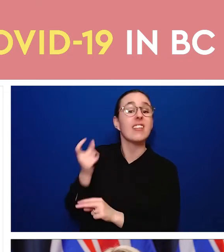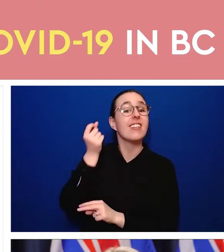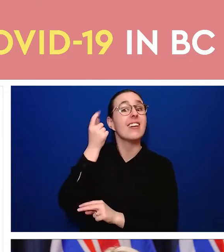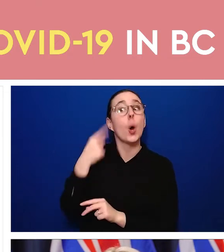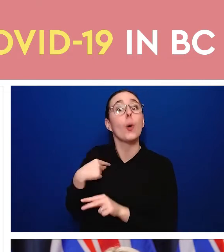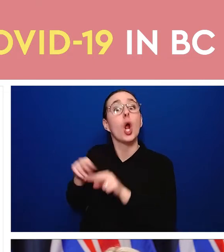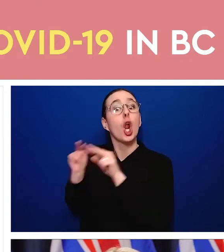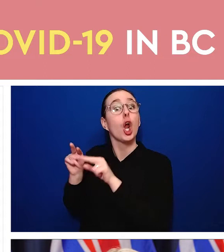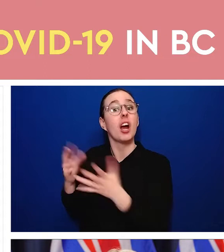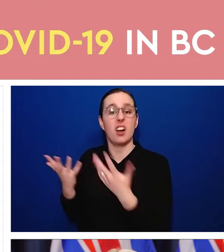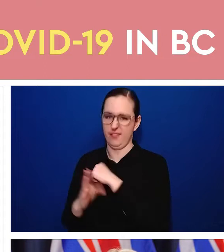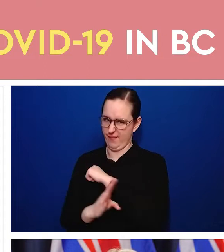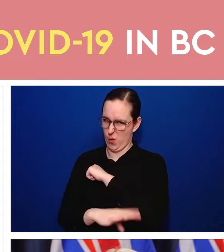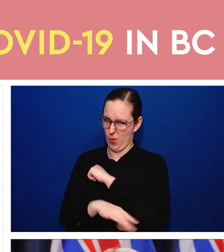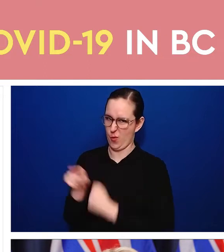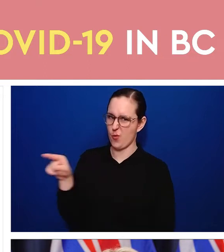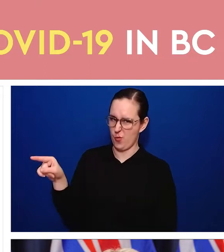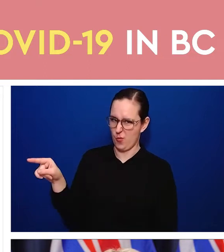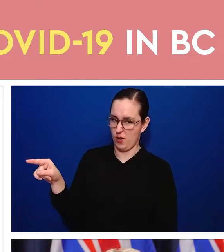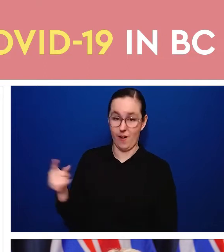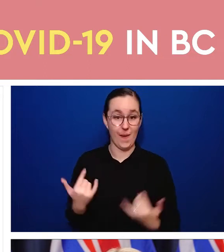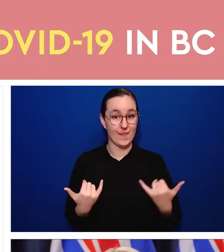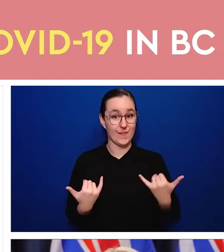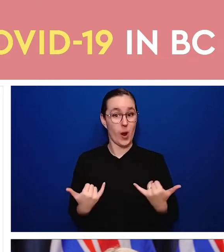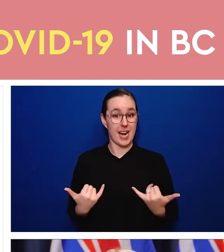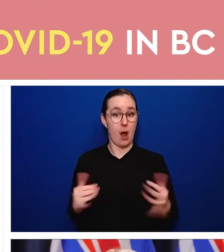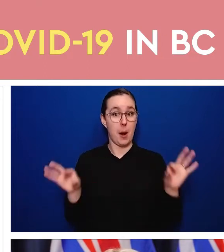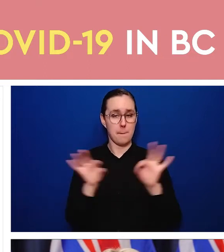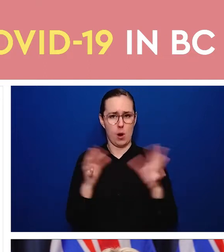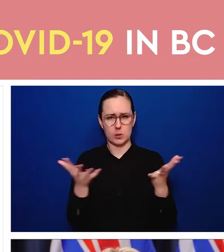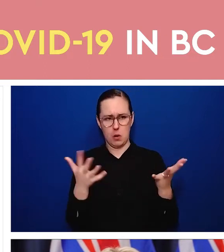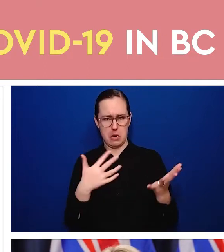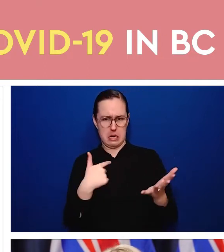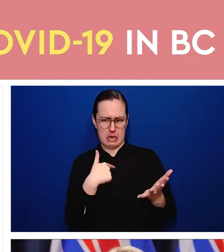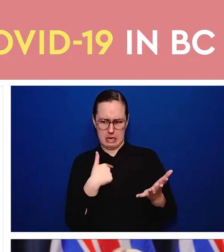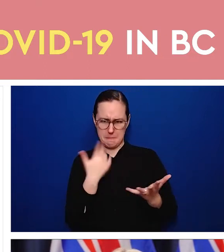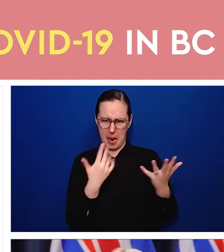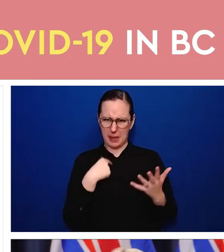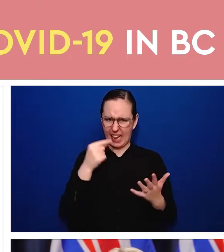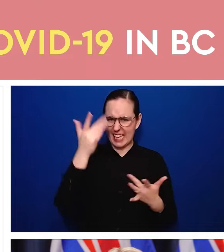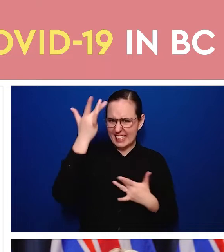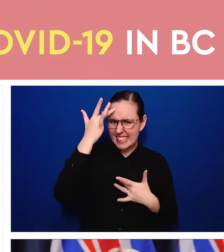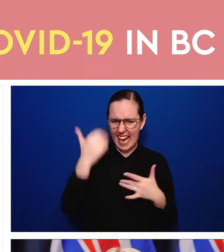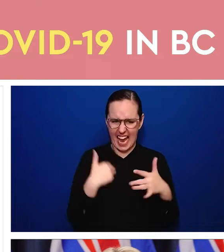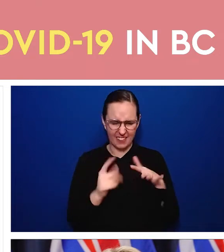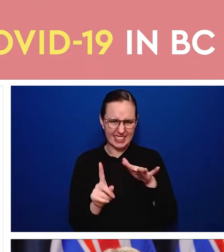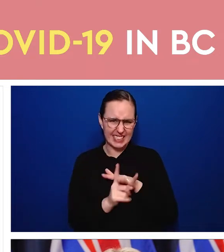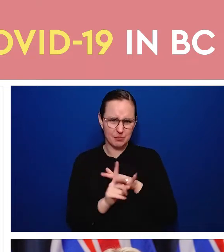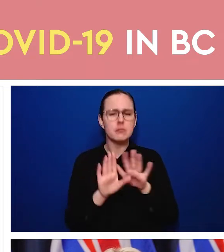are monitor ourselves for symptoms, making sure we stay home if we're feeling unwell, get tested, and we now